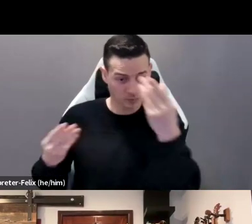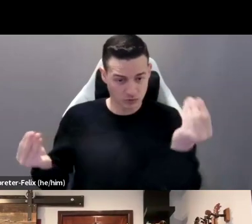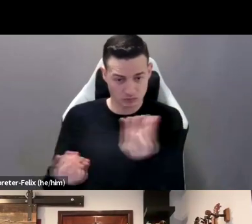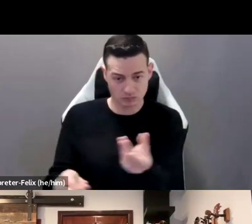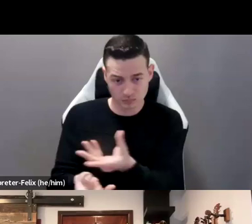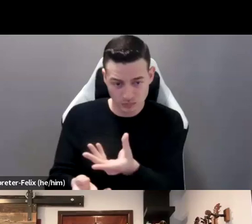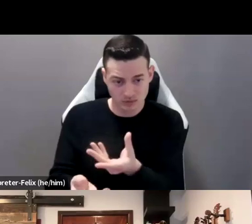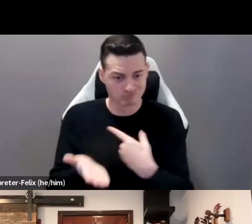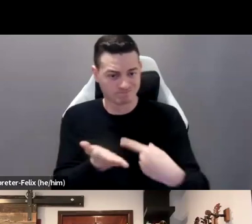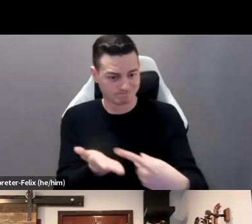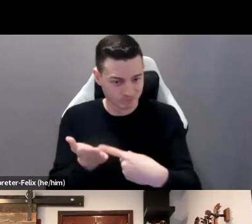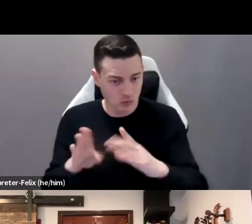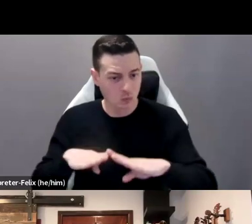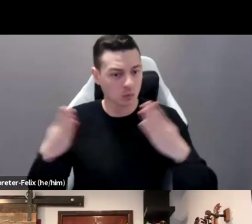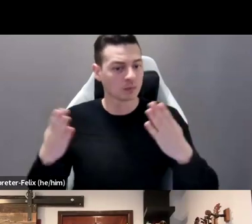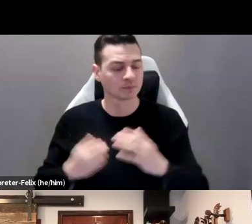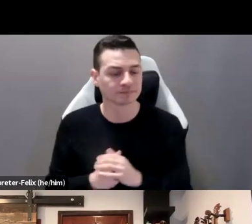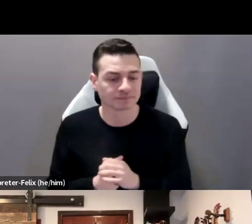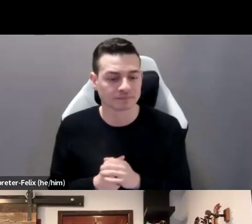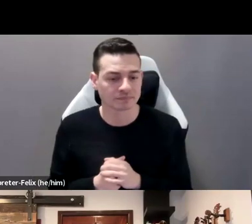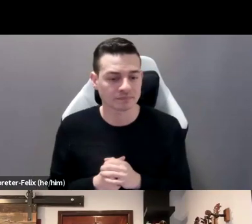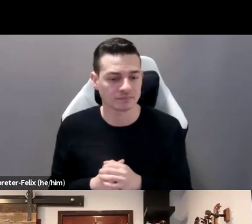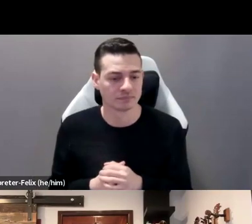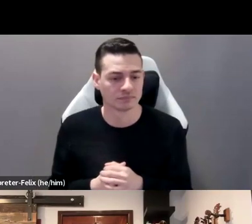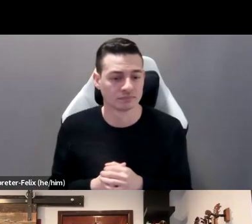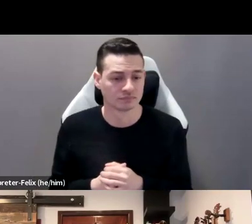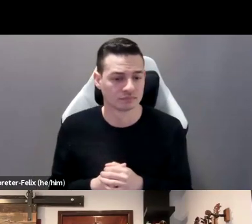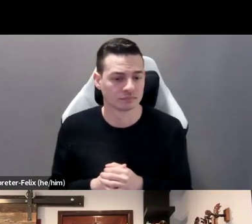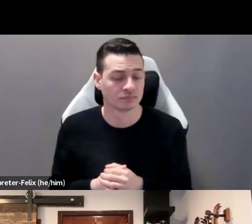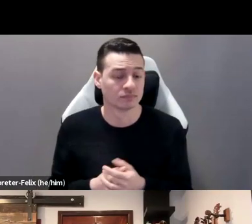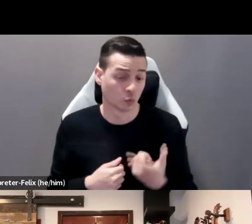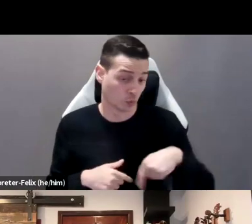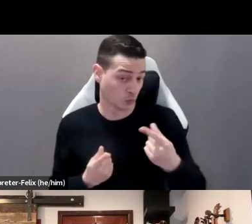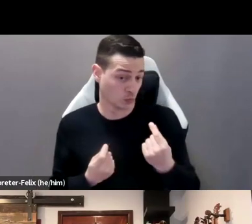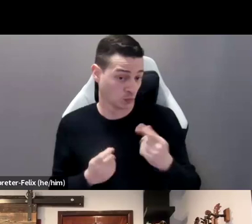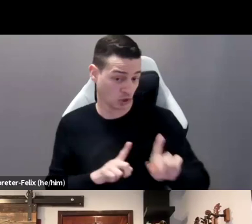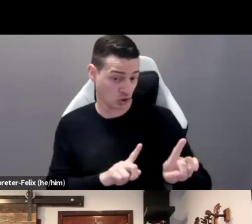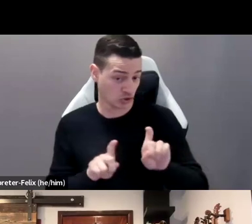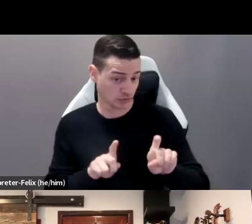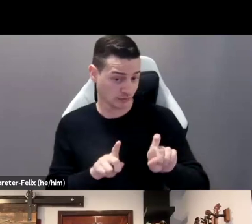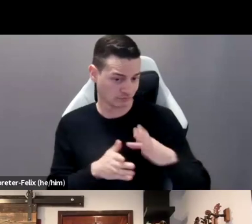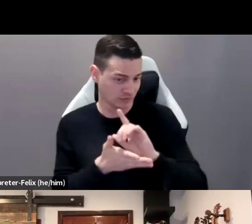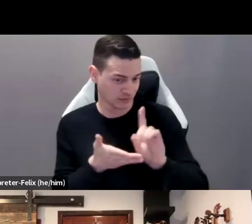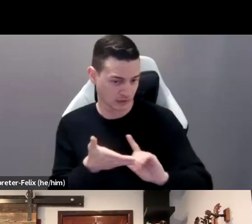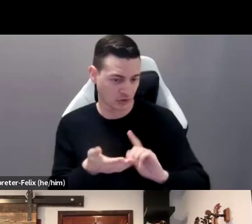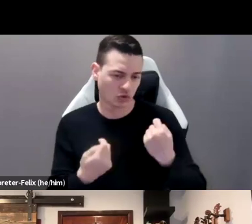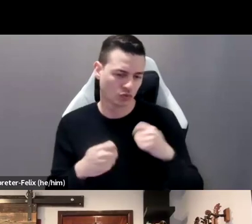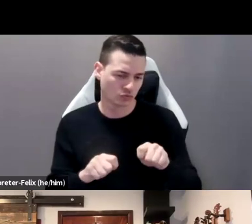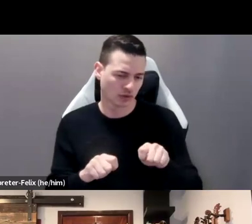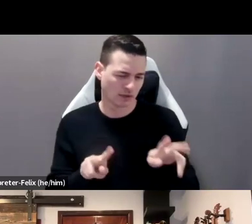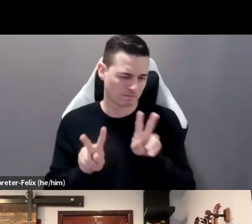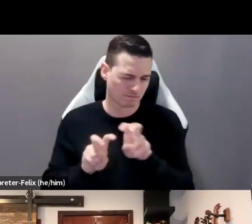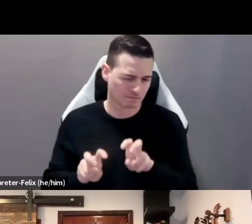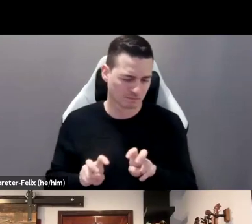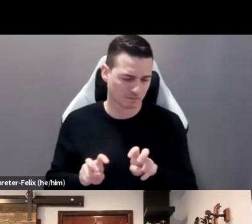be part of that conversation is together we designed a survey to try to assess LGBTQ, but especially